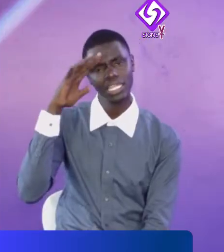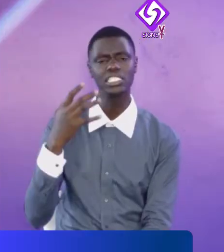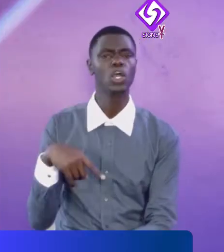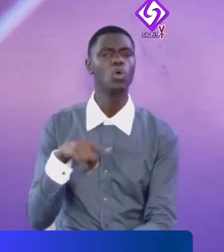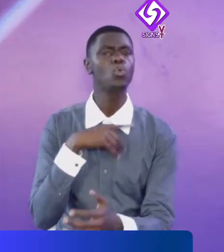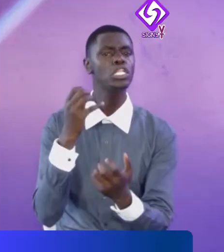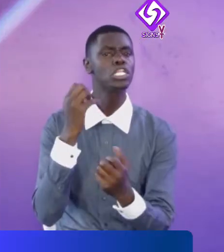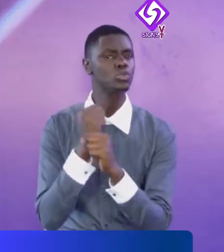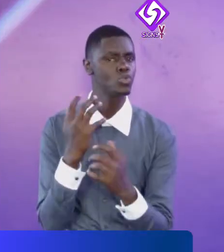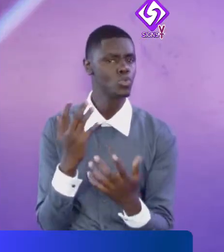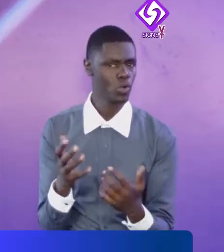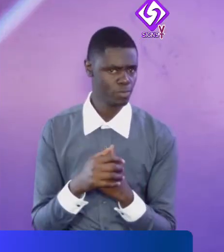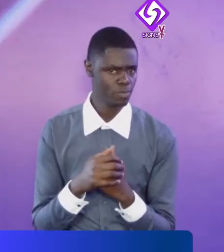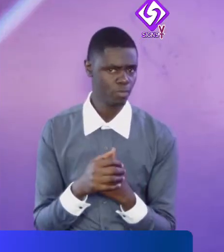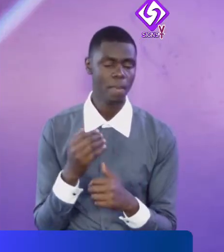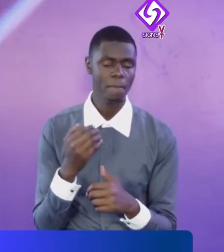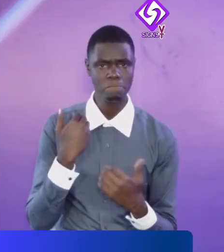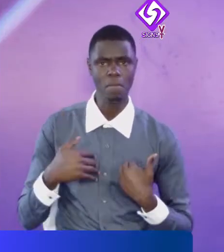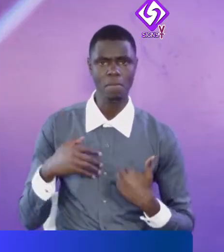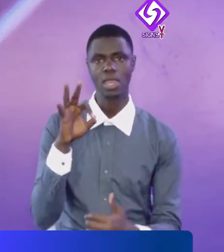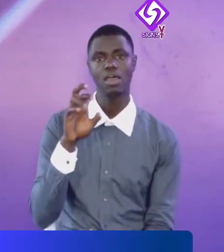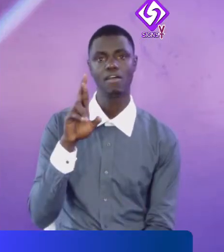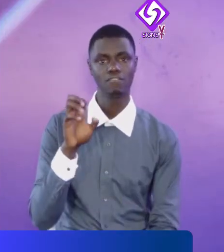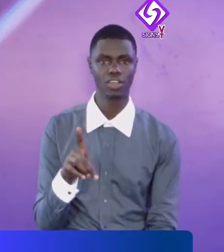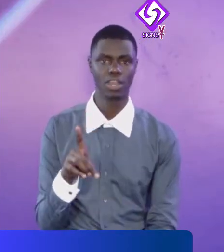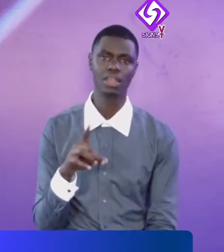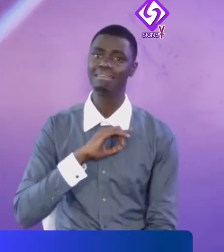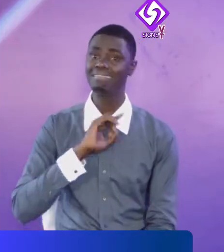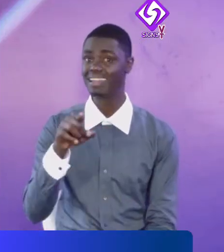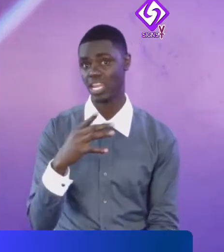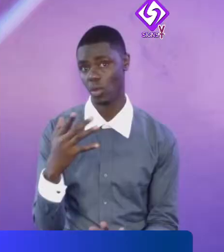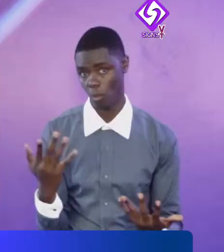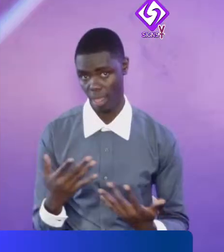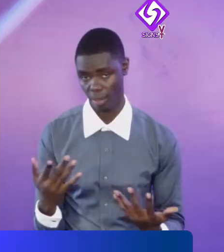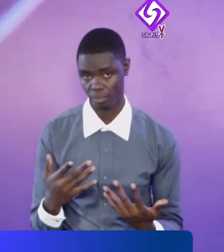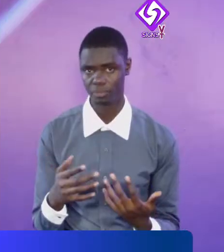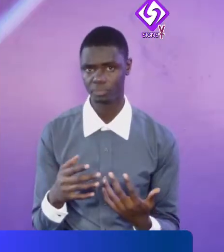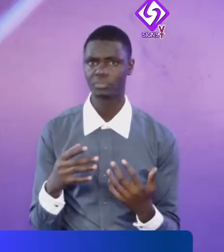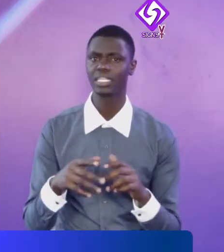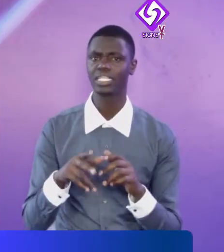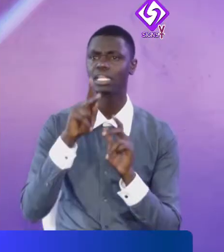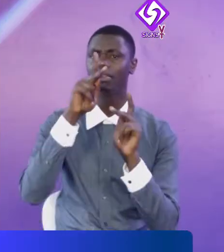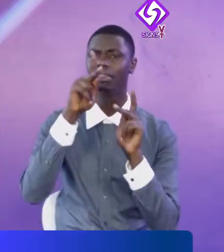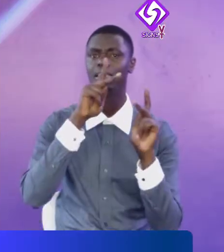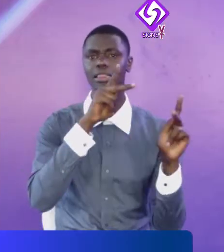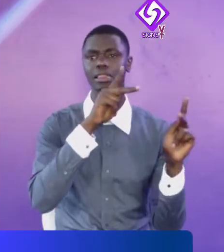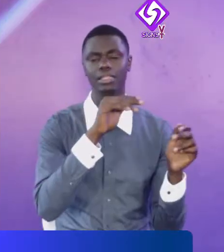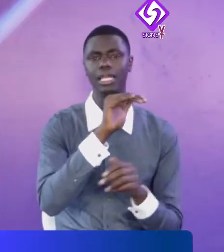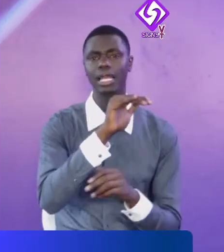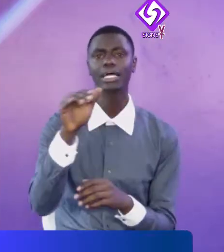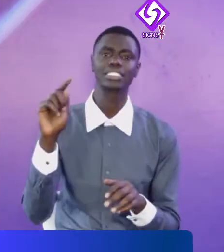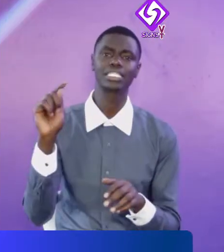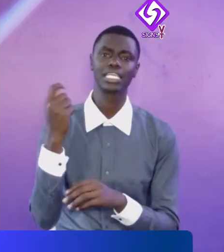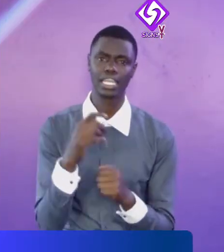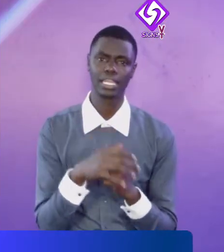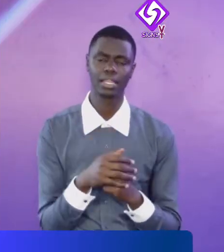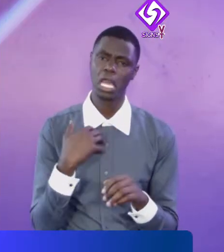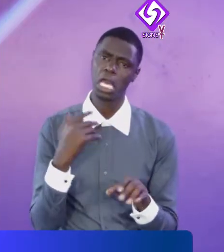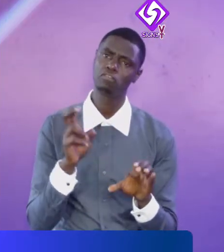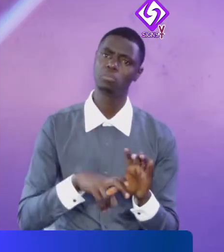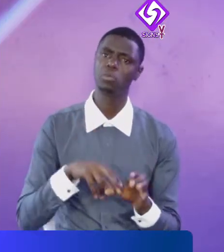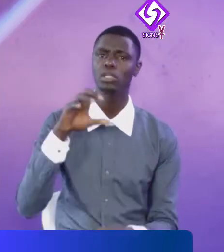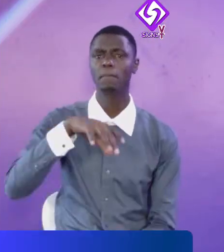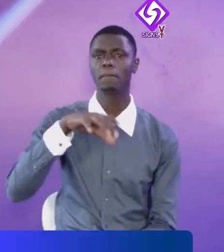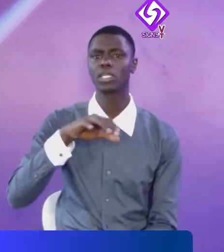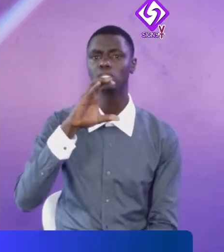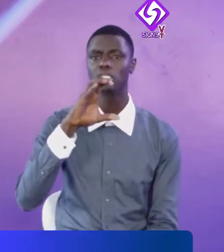do? Fred Ogola, went on rampage, reminding Kenyans, first of all, aboarded matatus in the